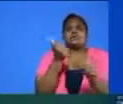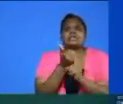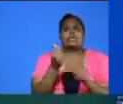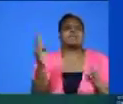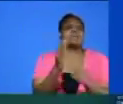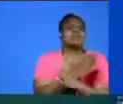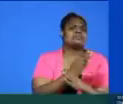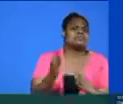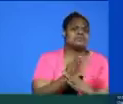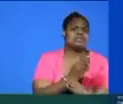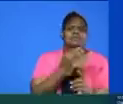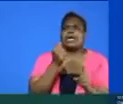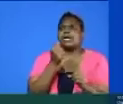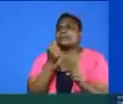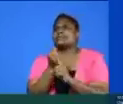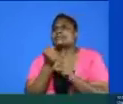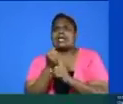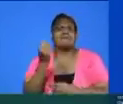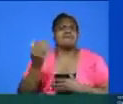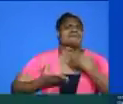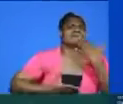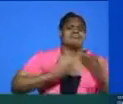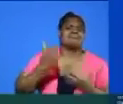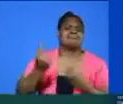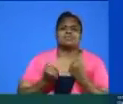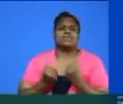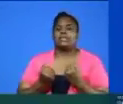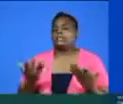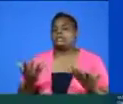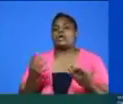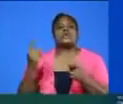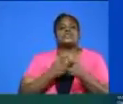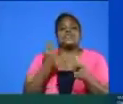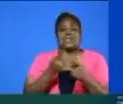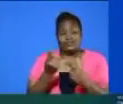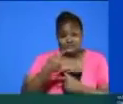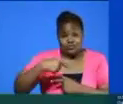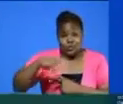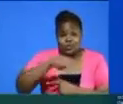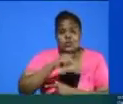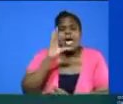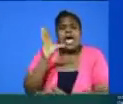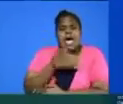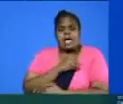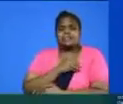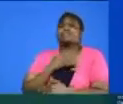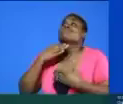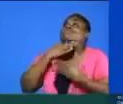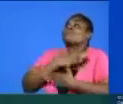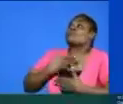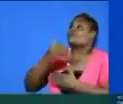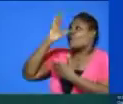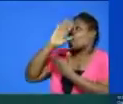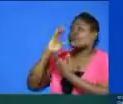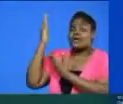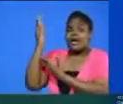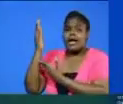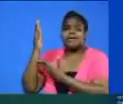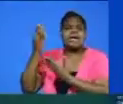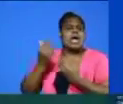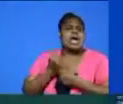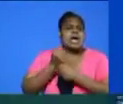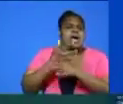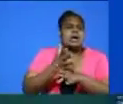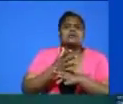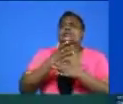pleasure, nor speaking thine own words," verse 14 said, "then shalt thou delight thyself in the Lord, and I will cause thee to